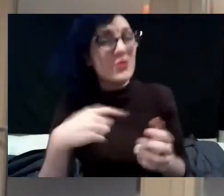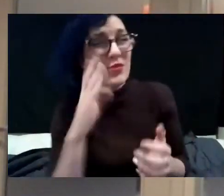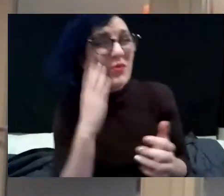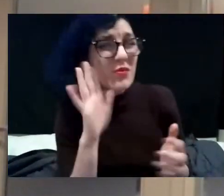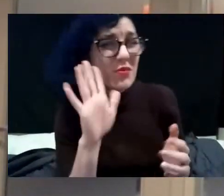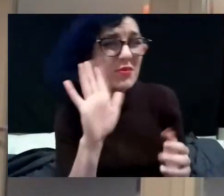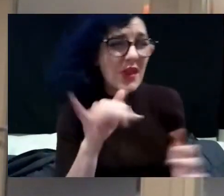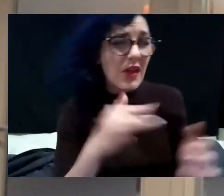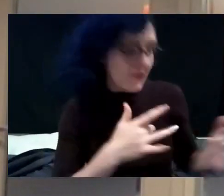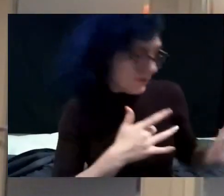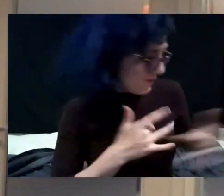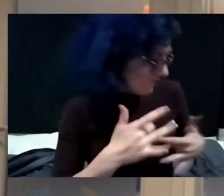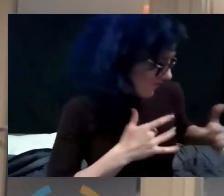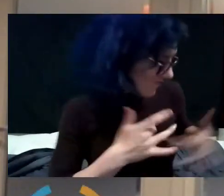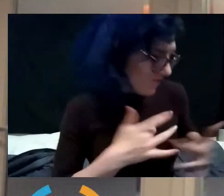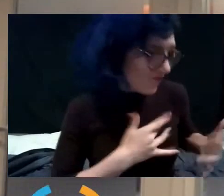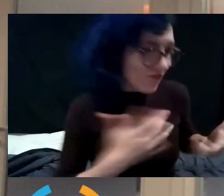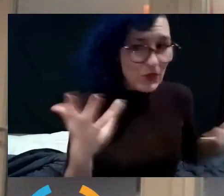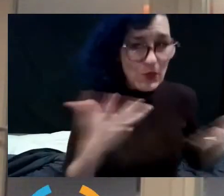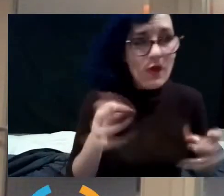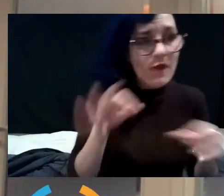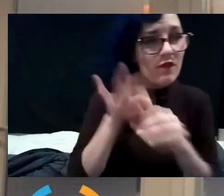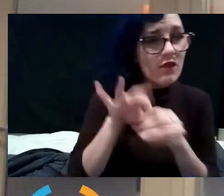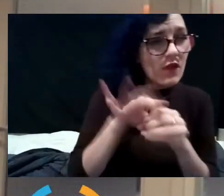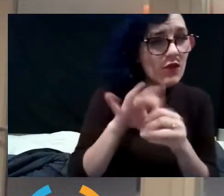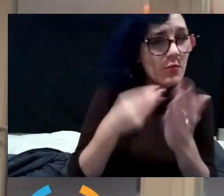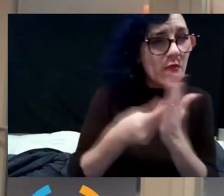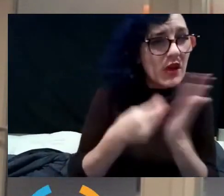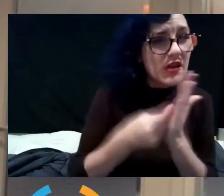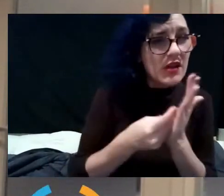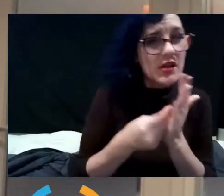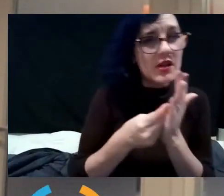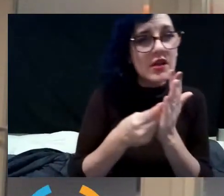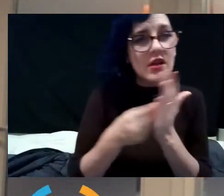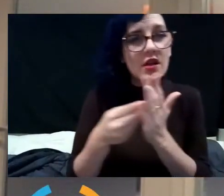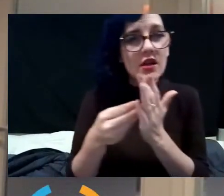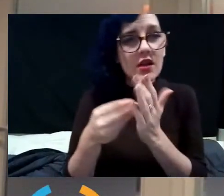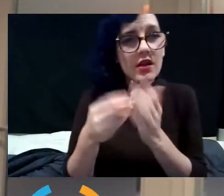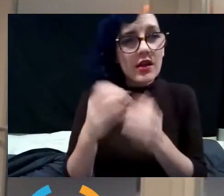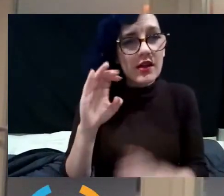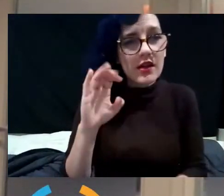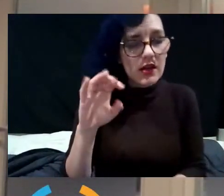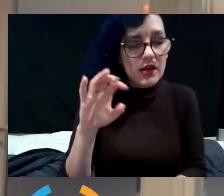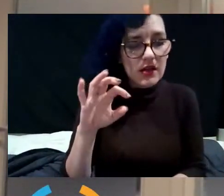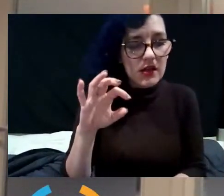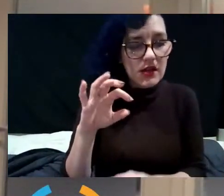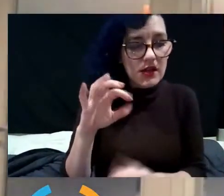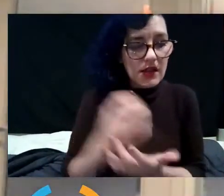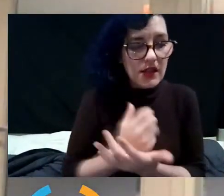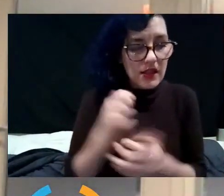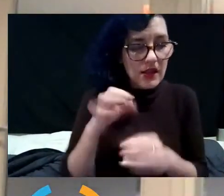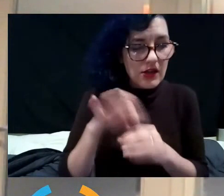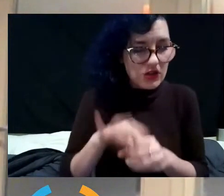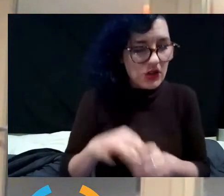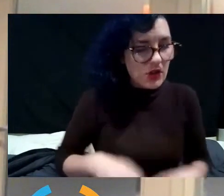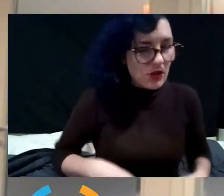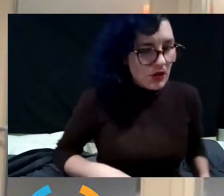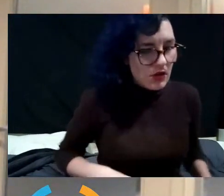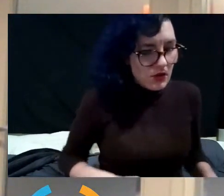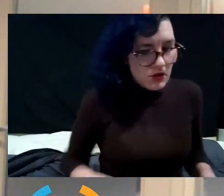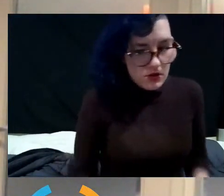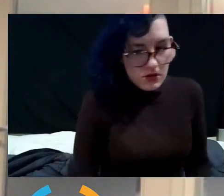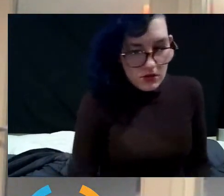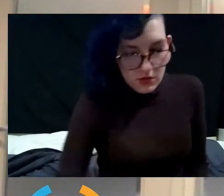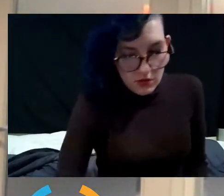share, to the best that you know, roughly how much you've raised since you entered the race, where your largest single donation